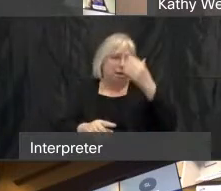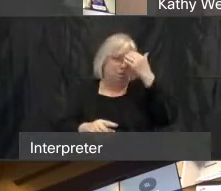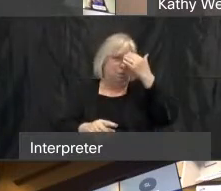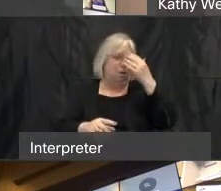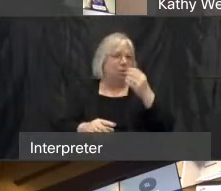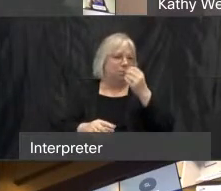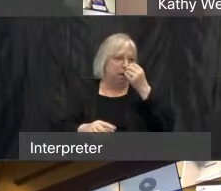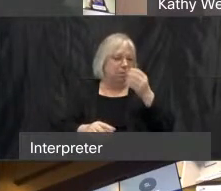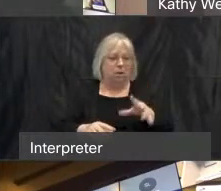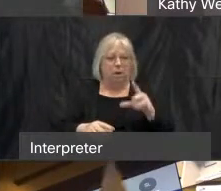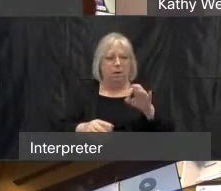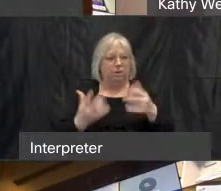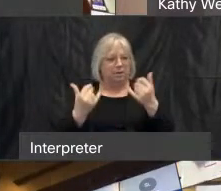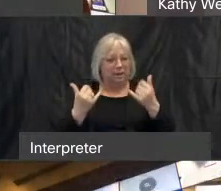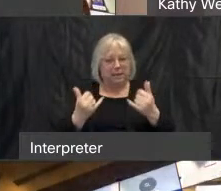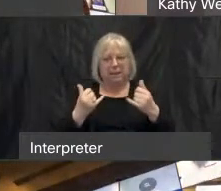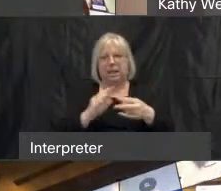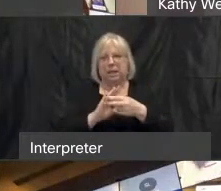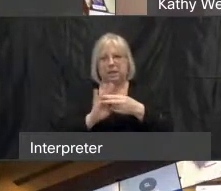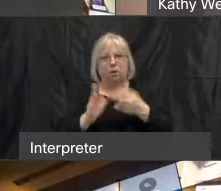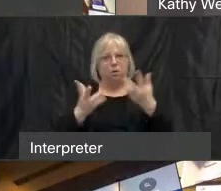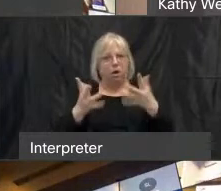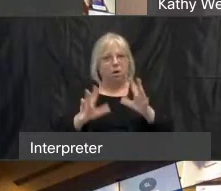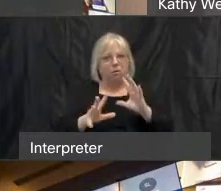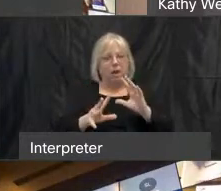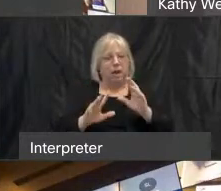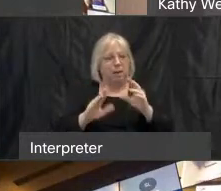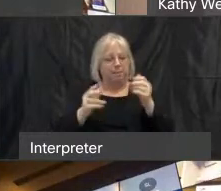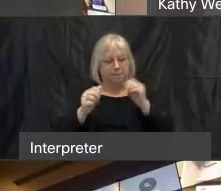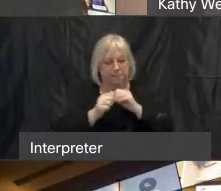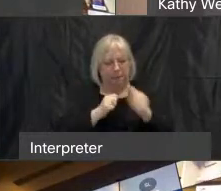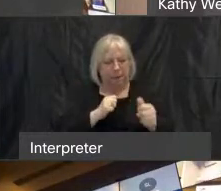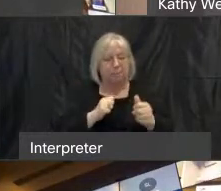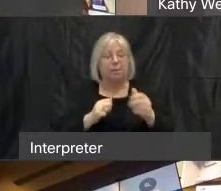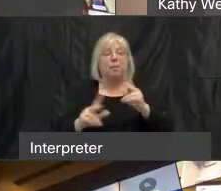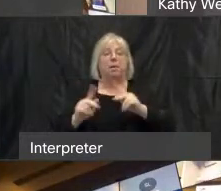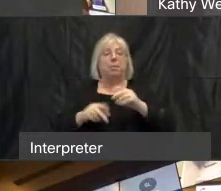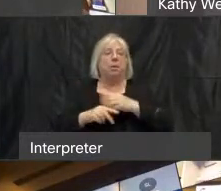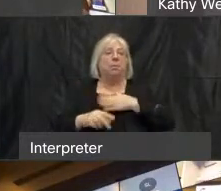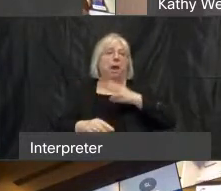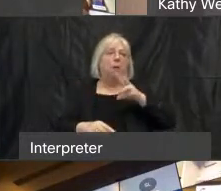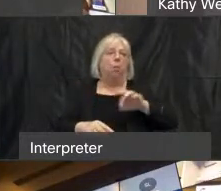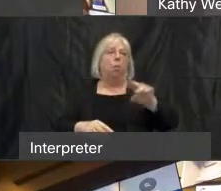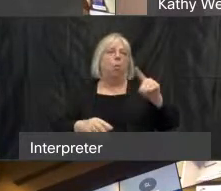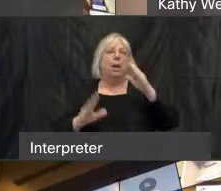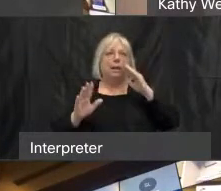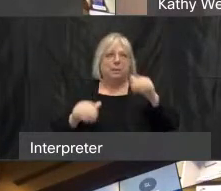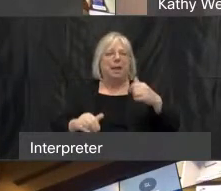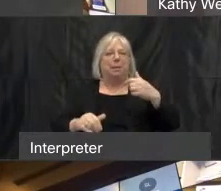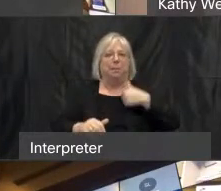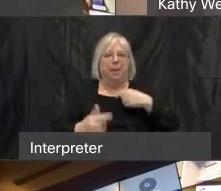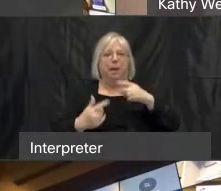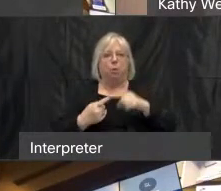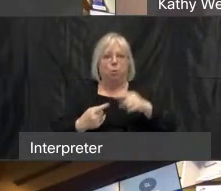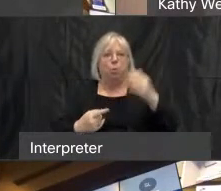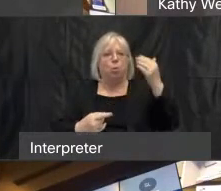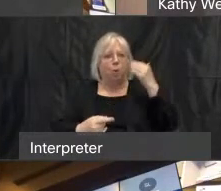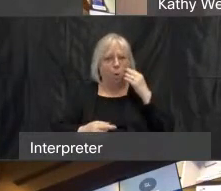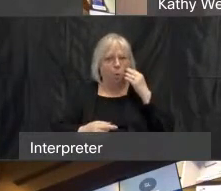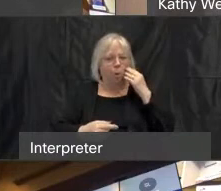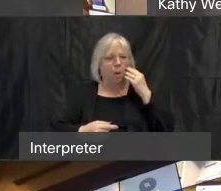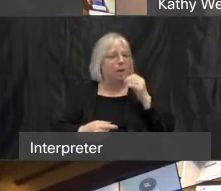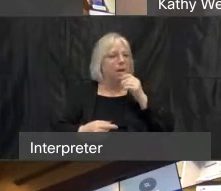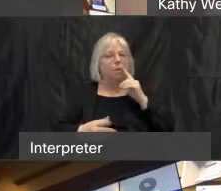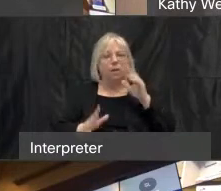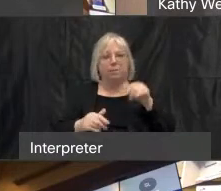and I don't care whether it's existing zoning already in place, my constituents expect me to know. They don't expect to have to